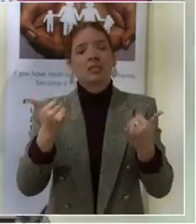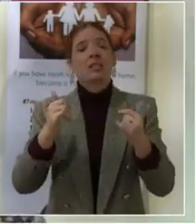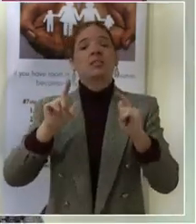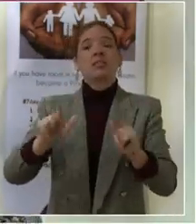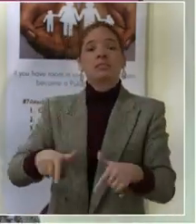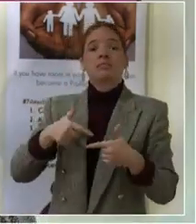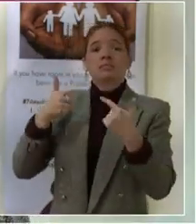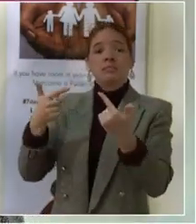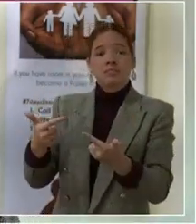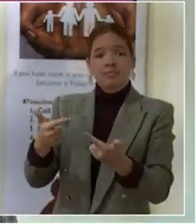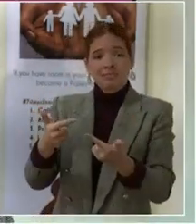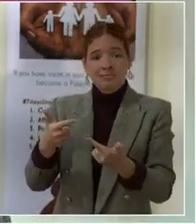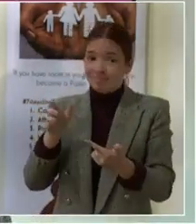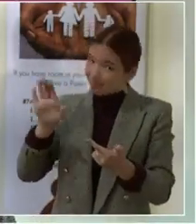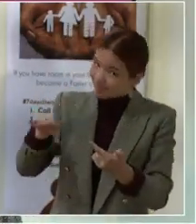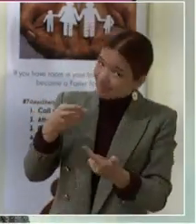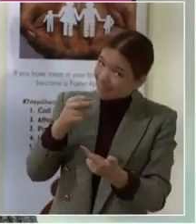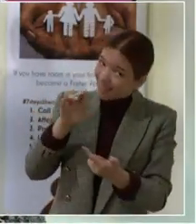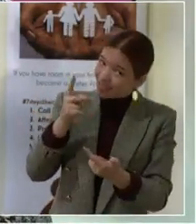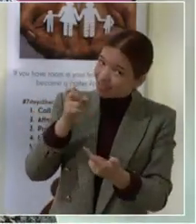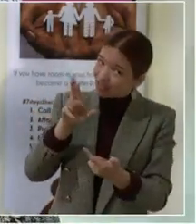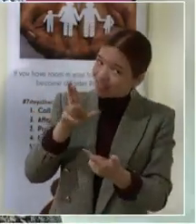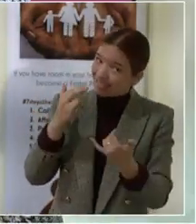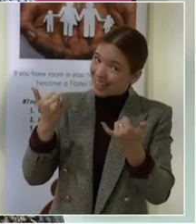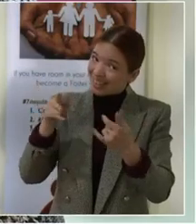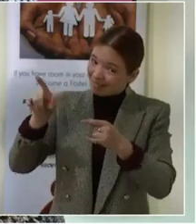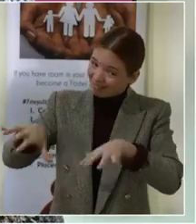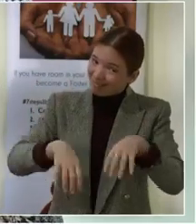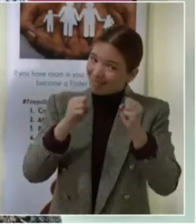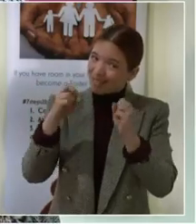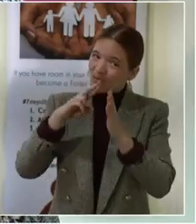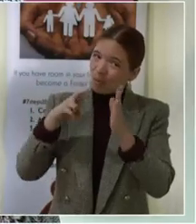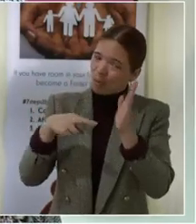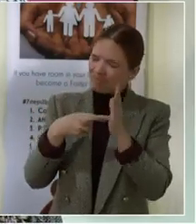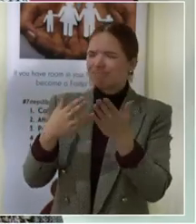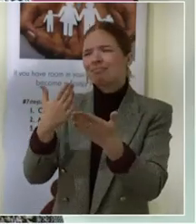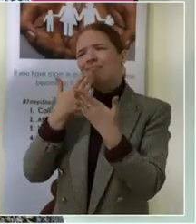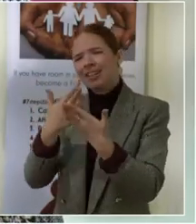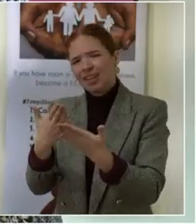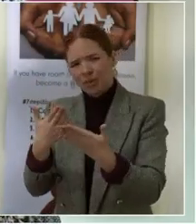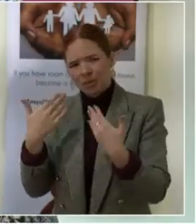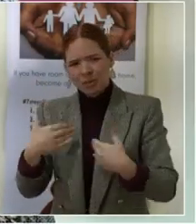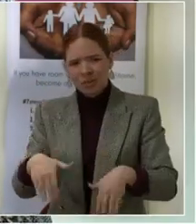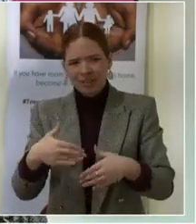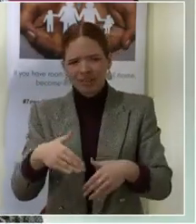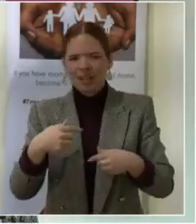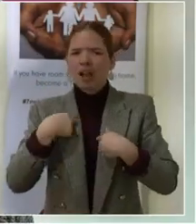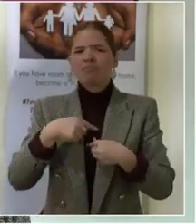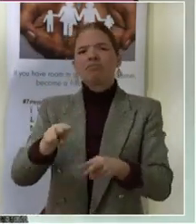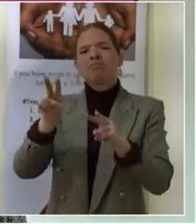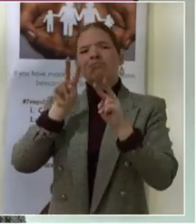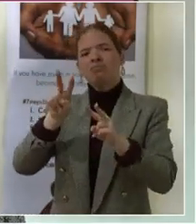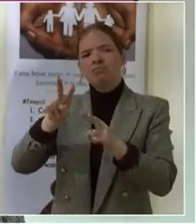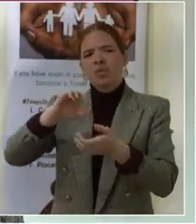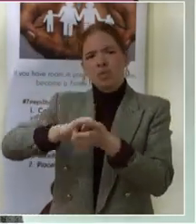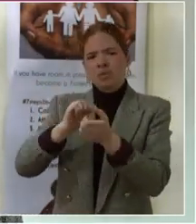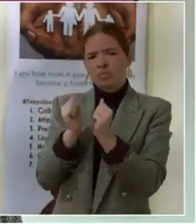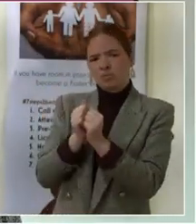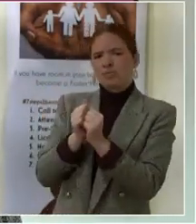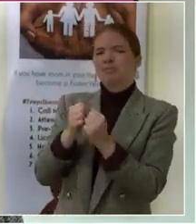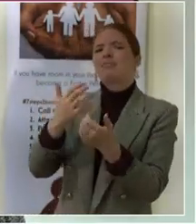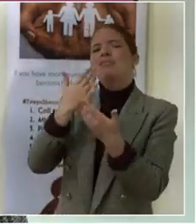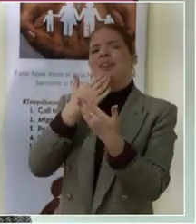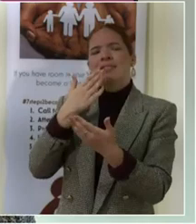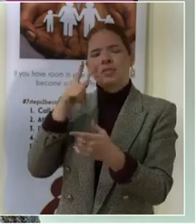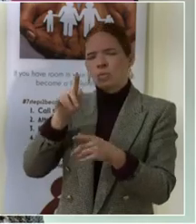baton, passing the baton to me. And I'm looking forward to continued partnership, and thank you for all that you've done to